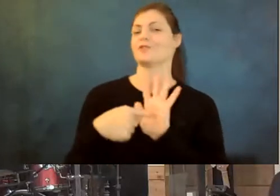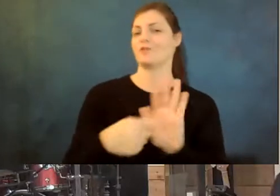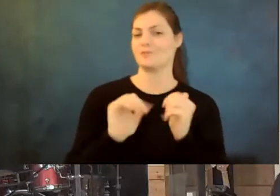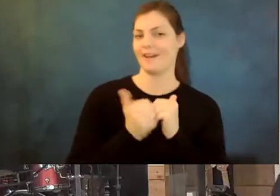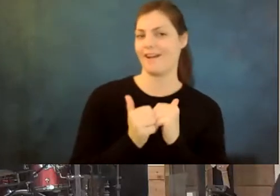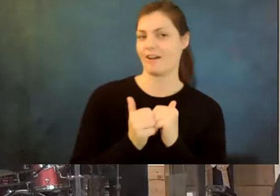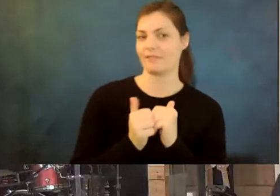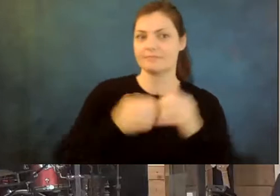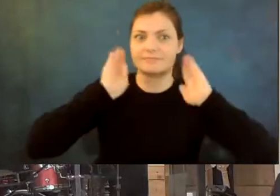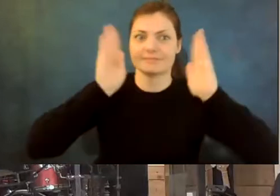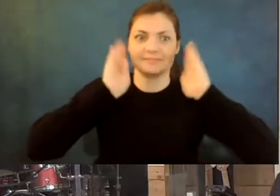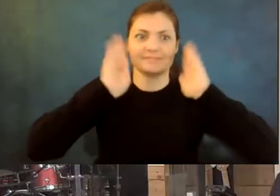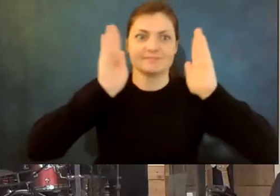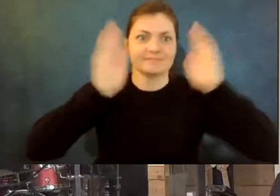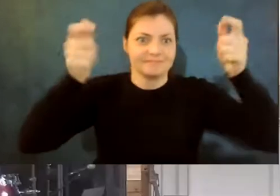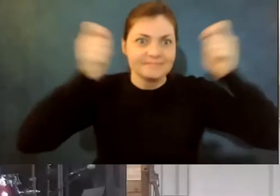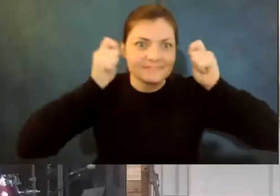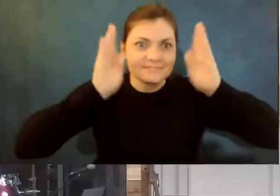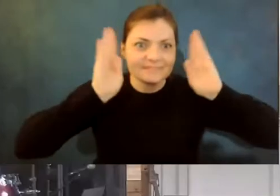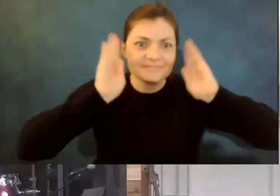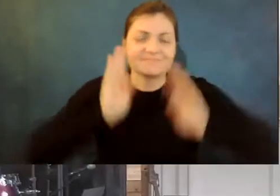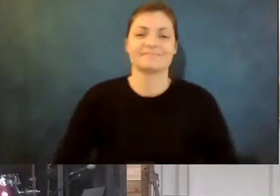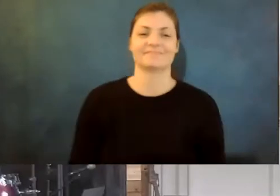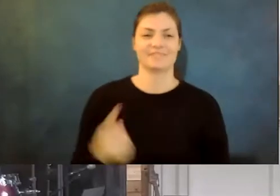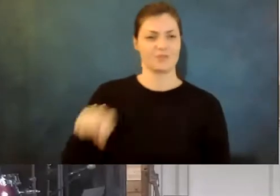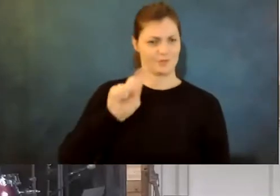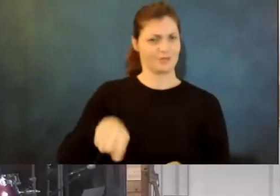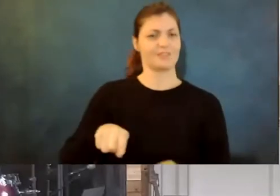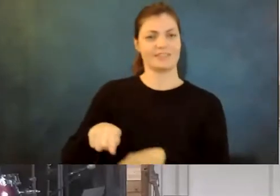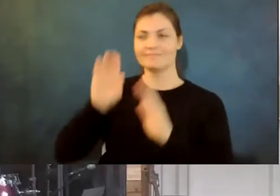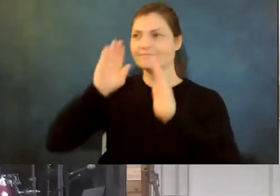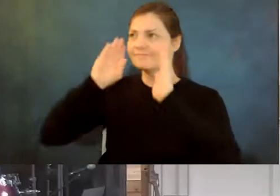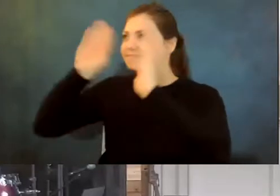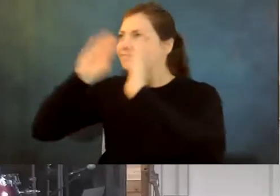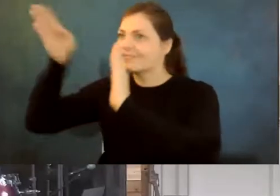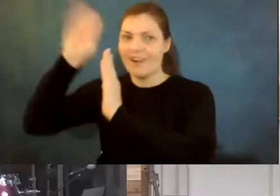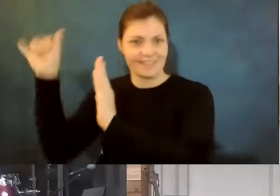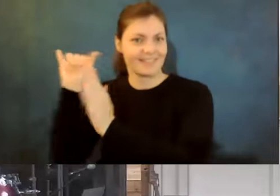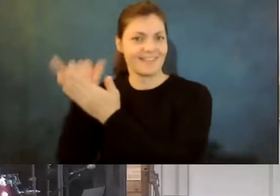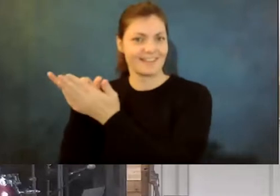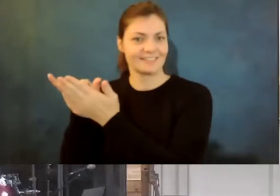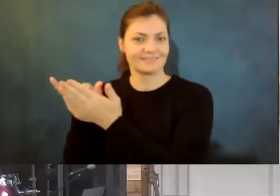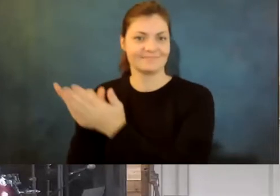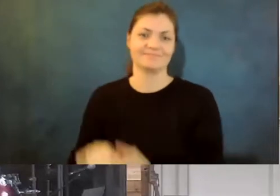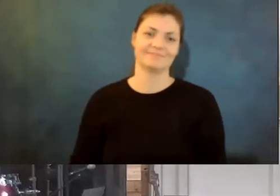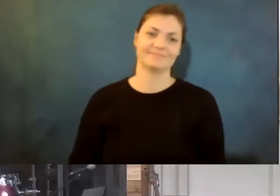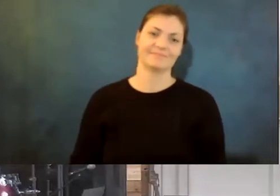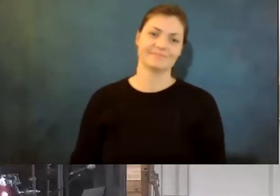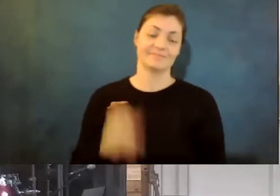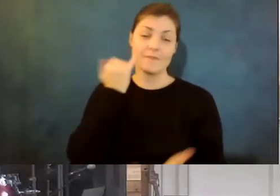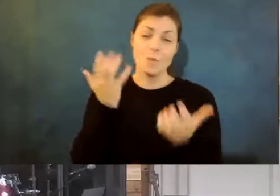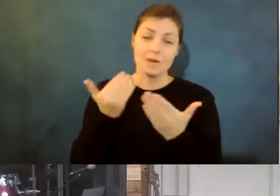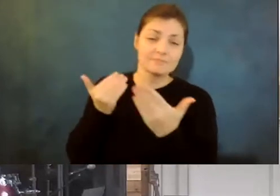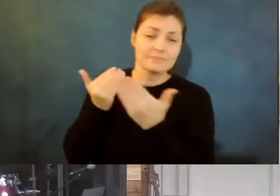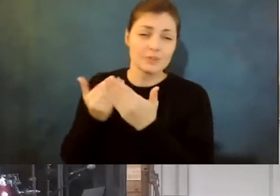is, and we'll all be challenged to pursue God like that. We are all as close to God as we want to be. Last part of